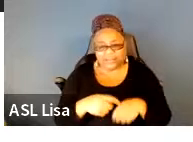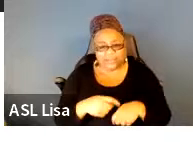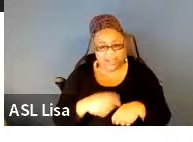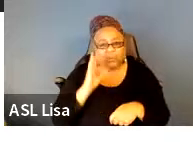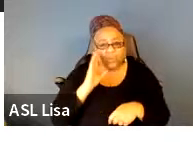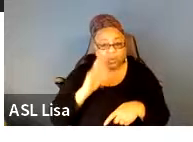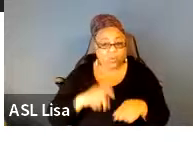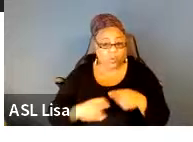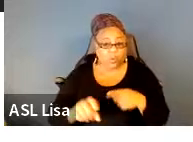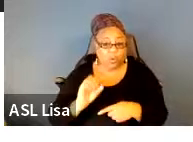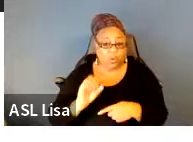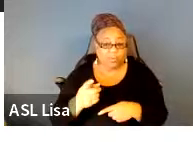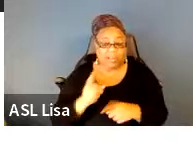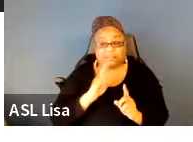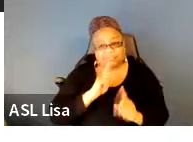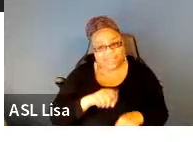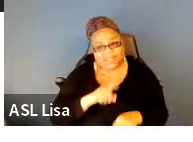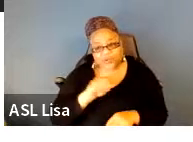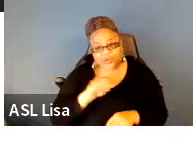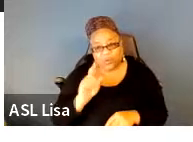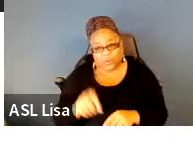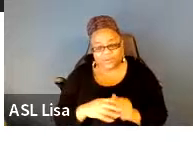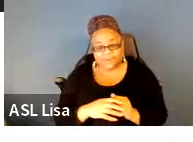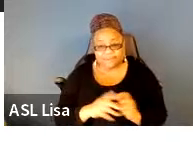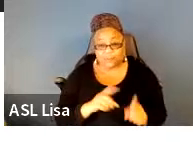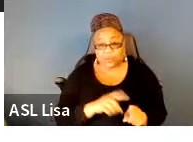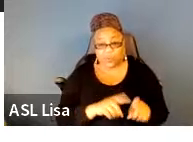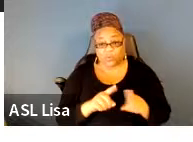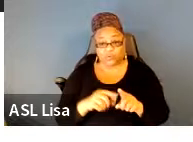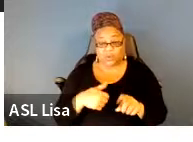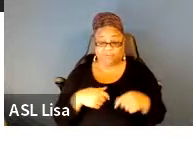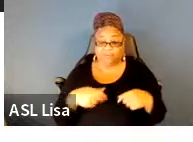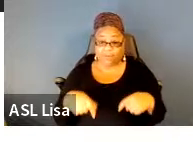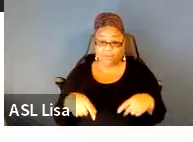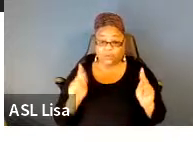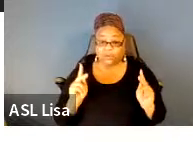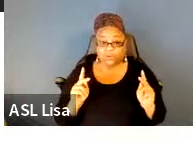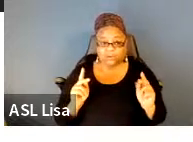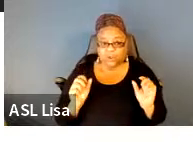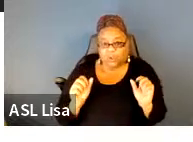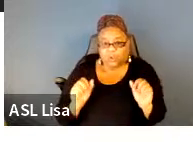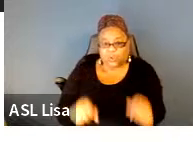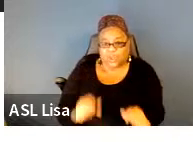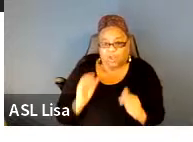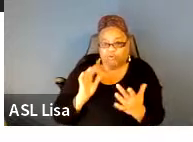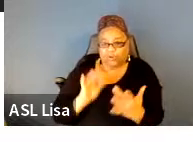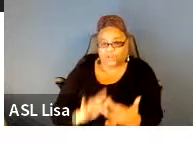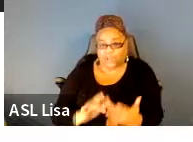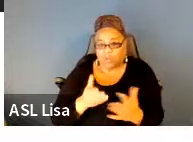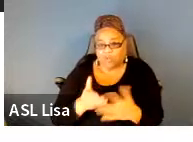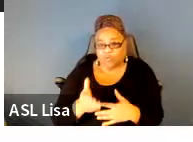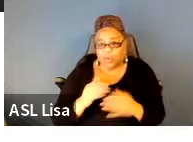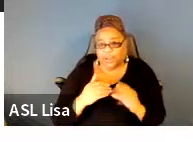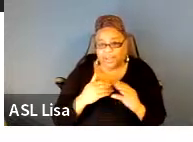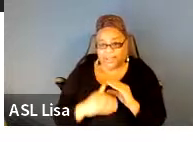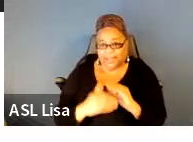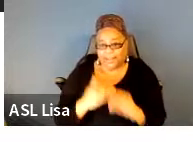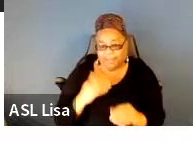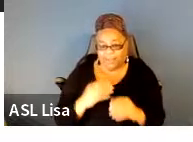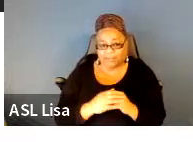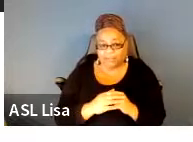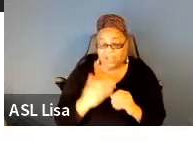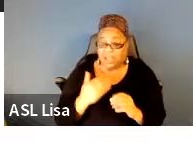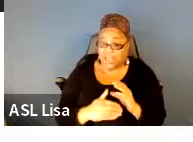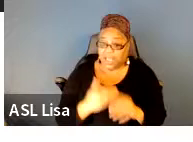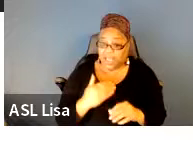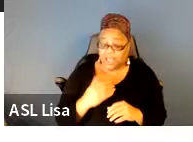call and answer your question. We also have an opportunity where you can reach out to us by email. And our